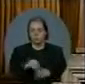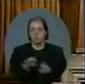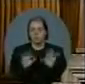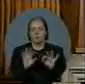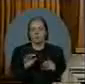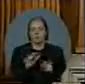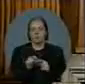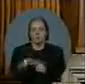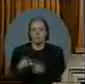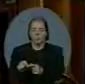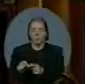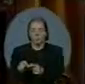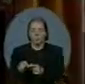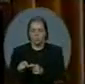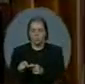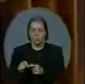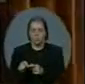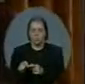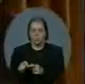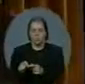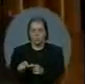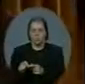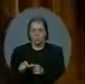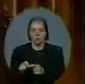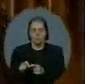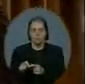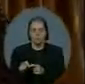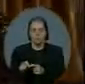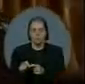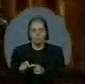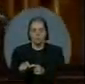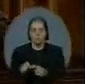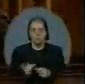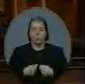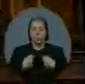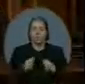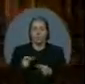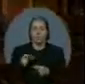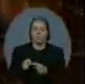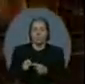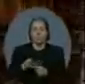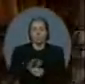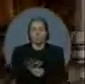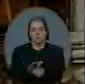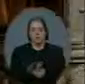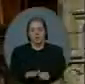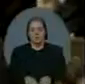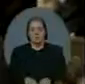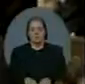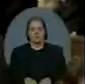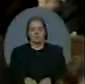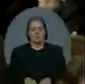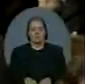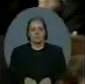than intestinal fortitude here. The Honourable Government House Leader has the floor. Mr. Speaker, let's remember that this was a dispute initiated in the